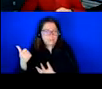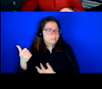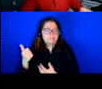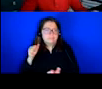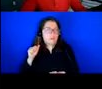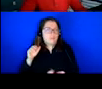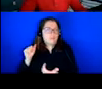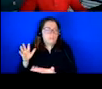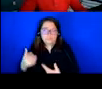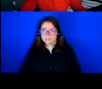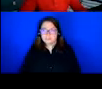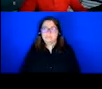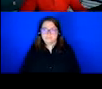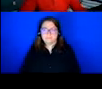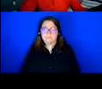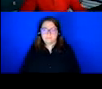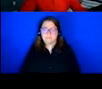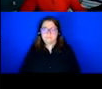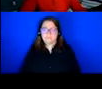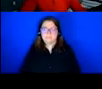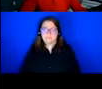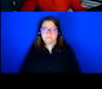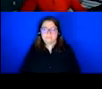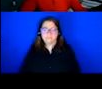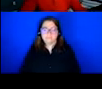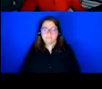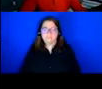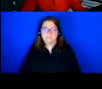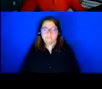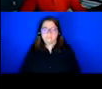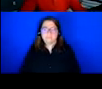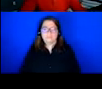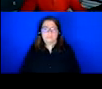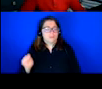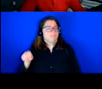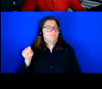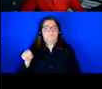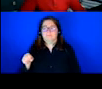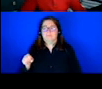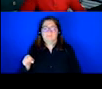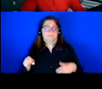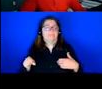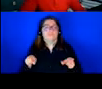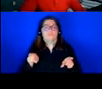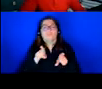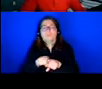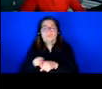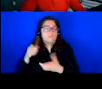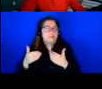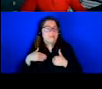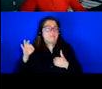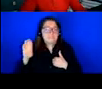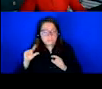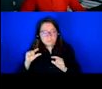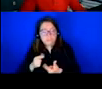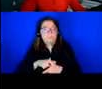about what opportunities could be connecting as well. So there's probably also a Facebook group and a LinkedIn group and a social